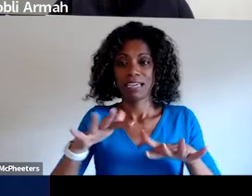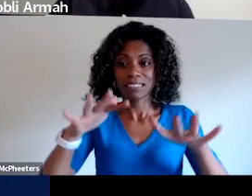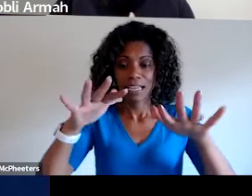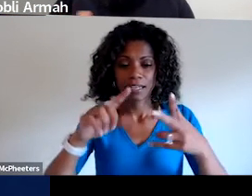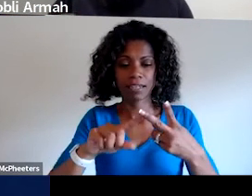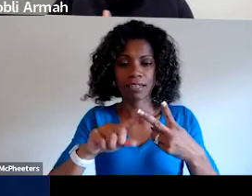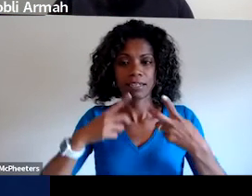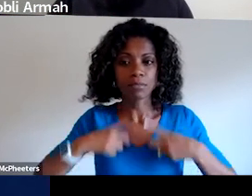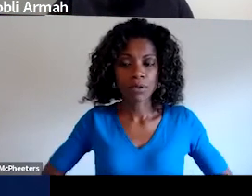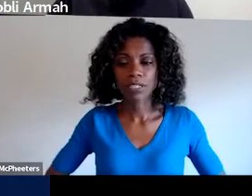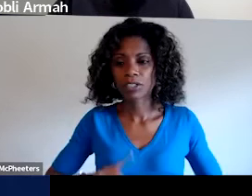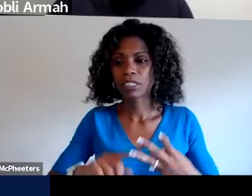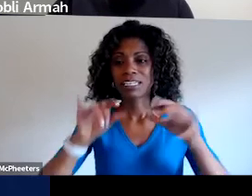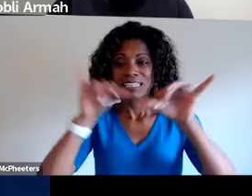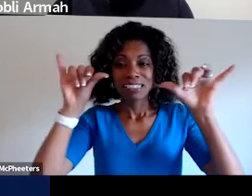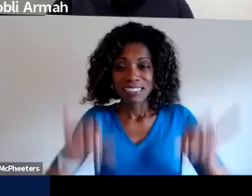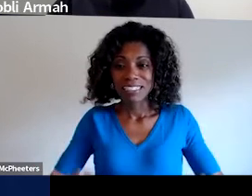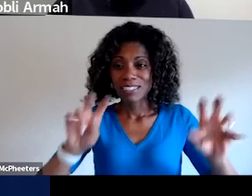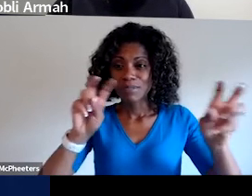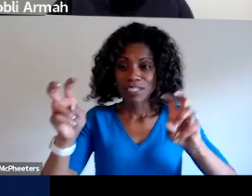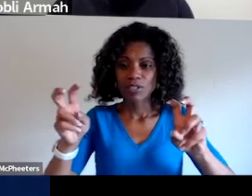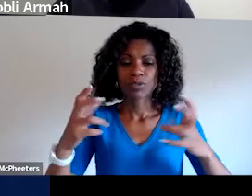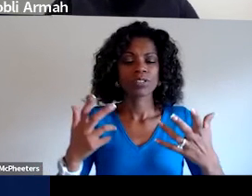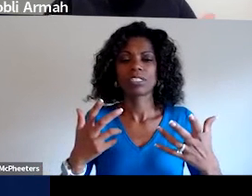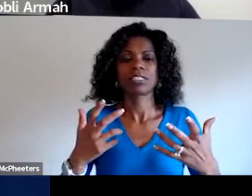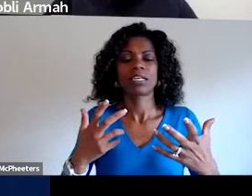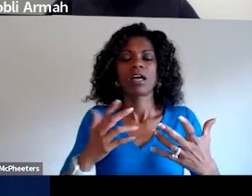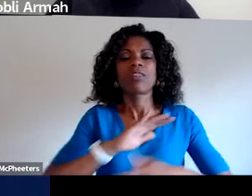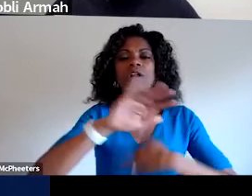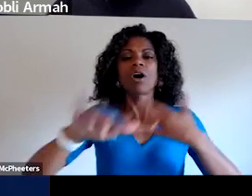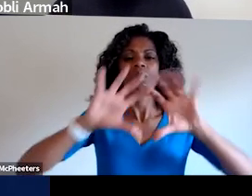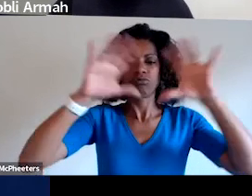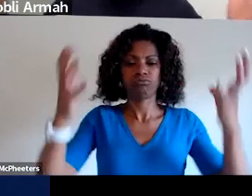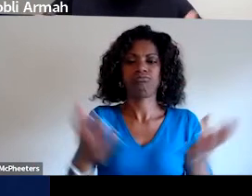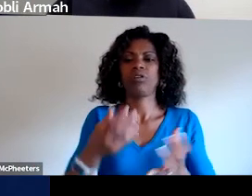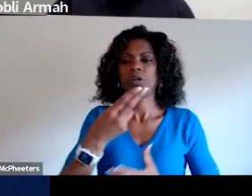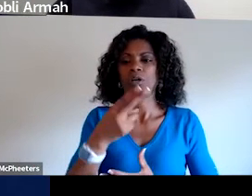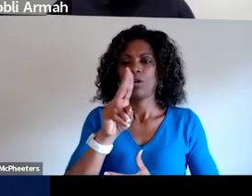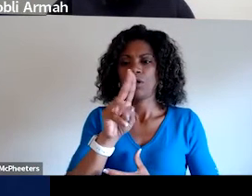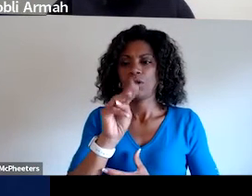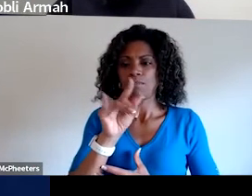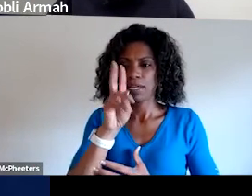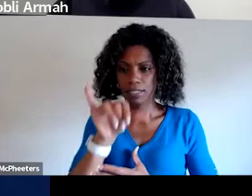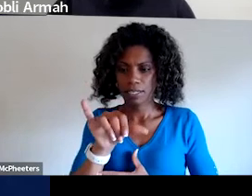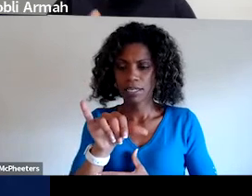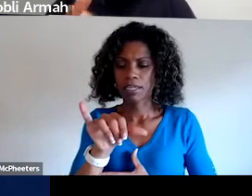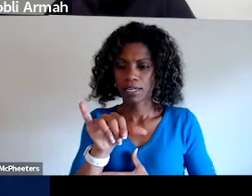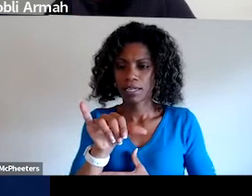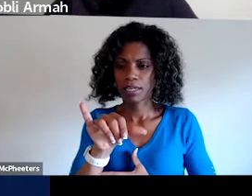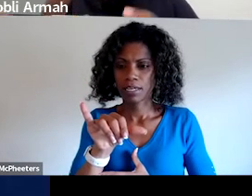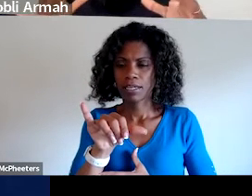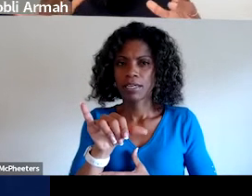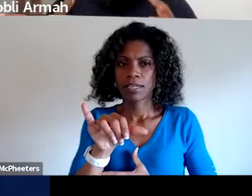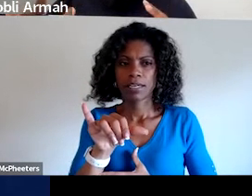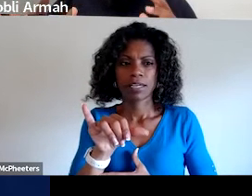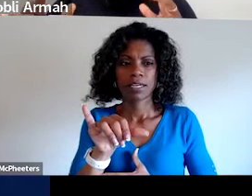issues. And so all this is just to tap into your humanity and just to acknowledge how we're arriving at these discussions. So when you look at